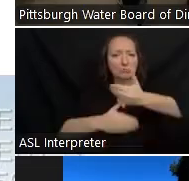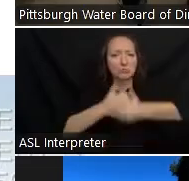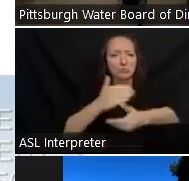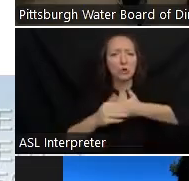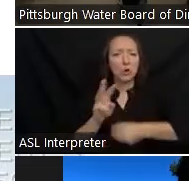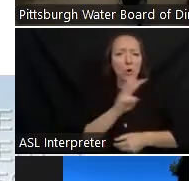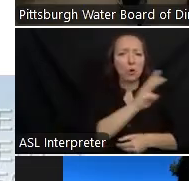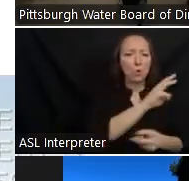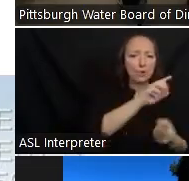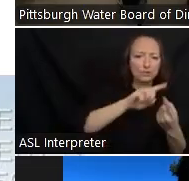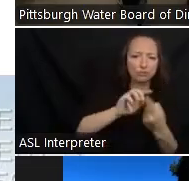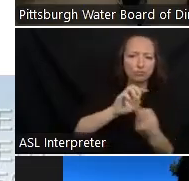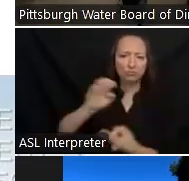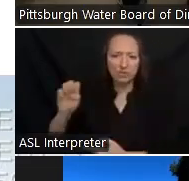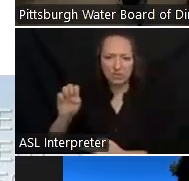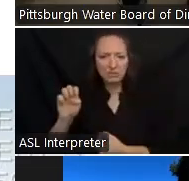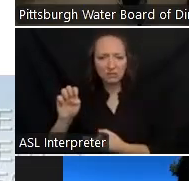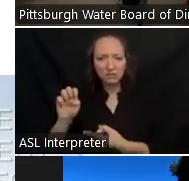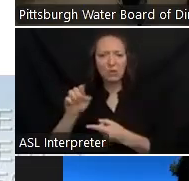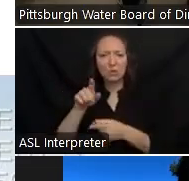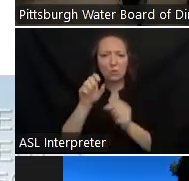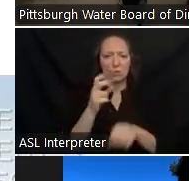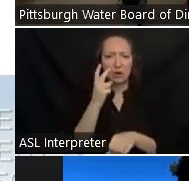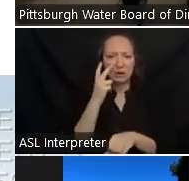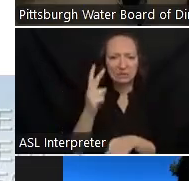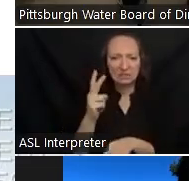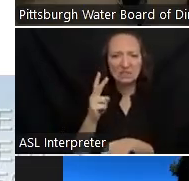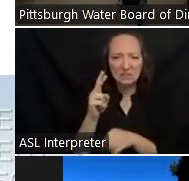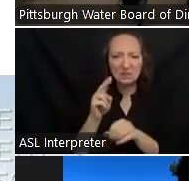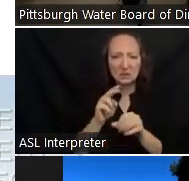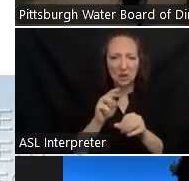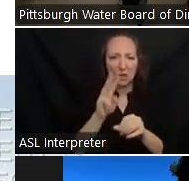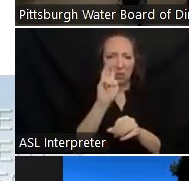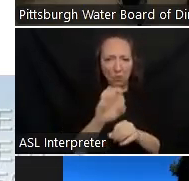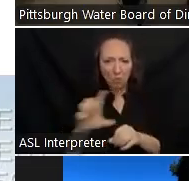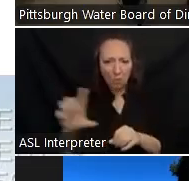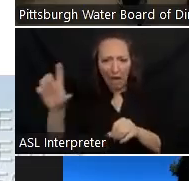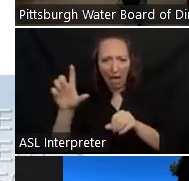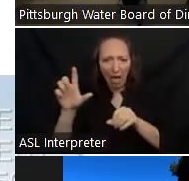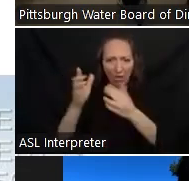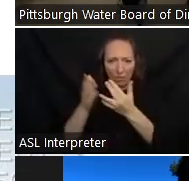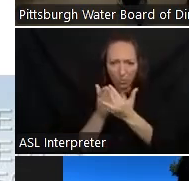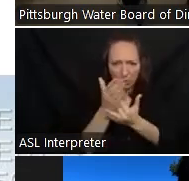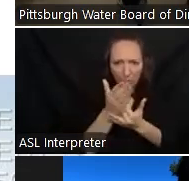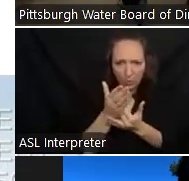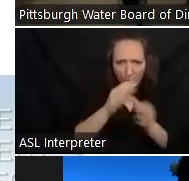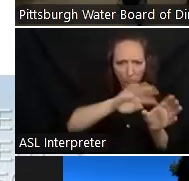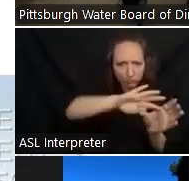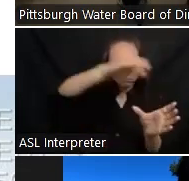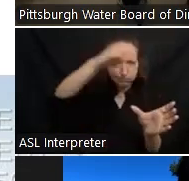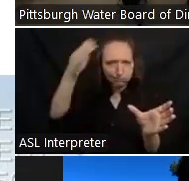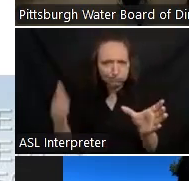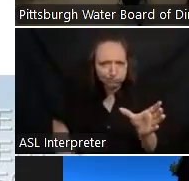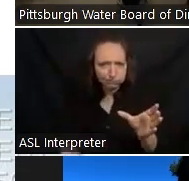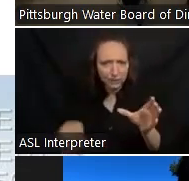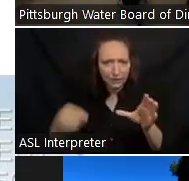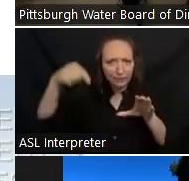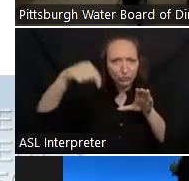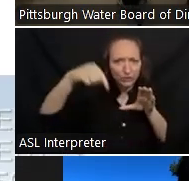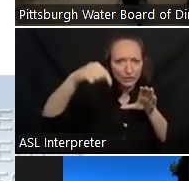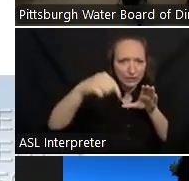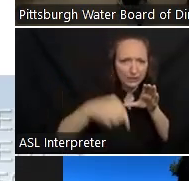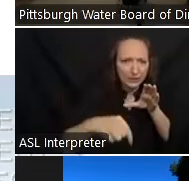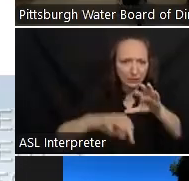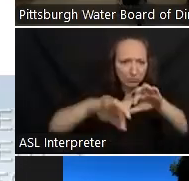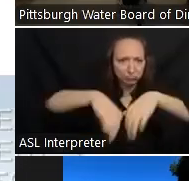Micropile installation also continued along that west-east run. Construction of that SOE wall is expected to continue toward the inlet